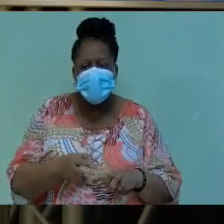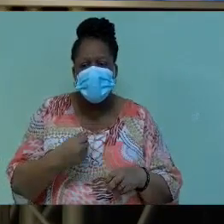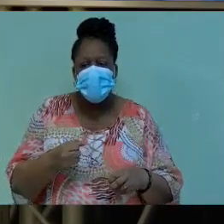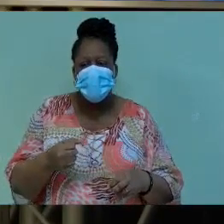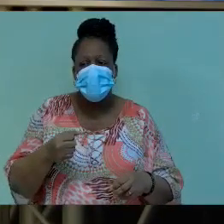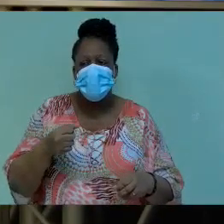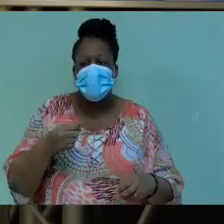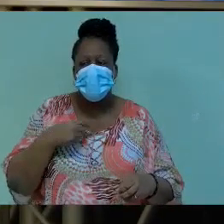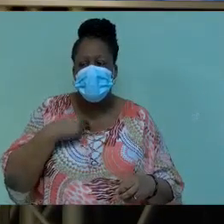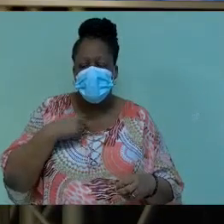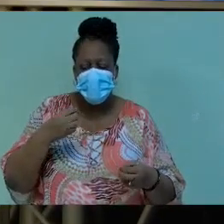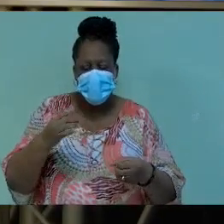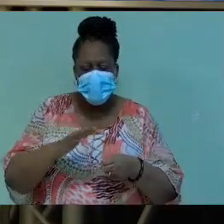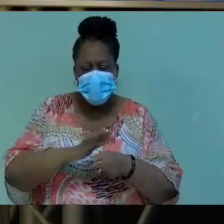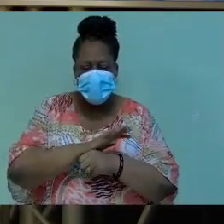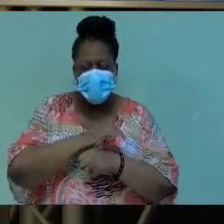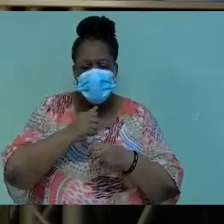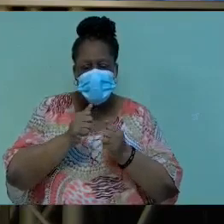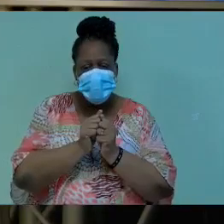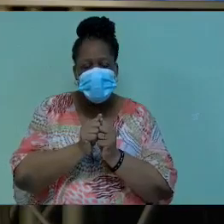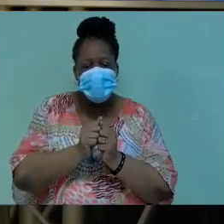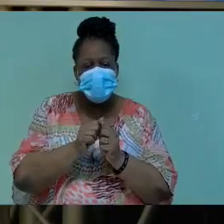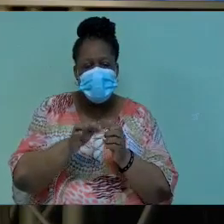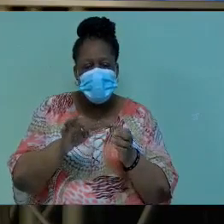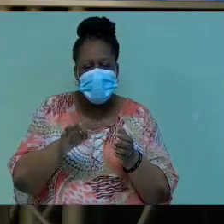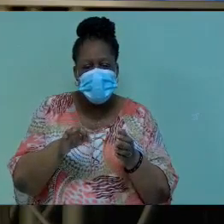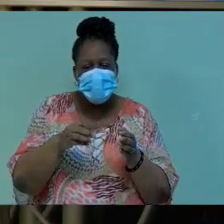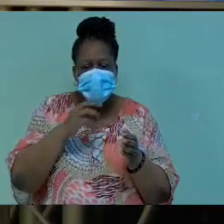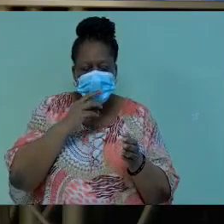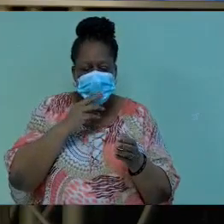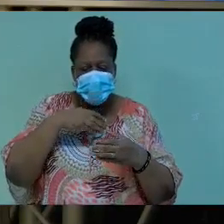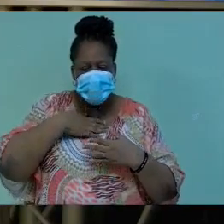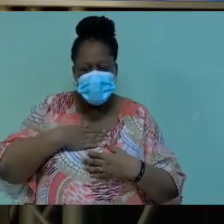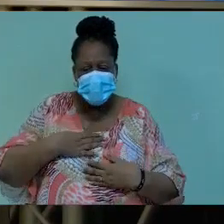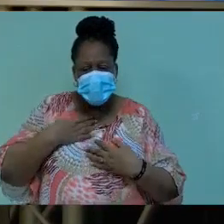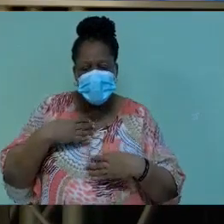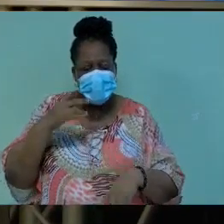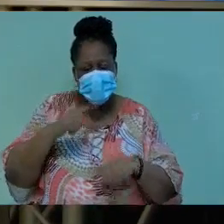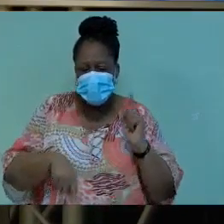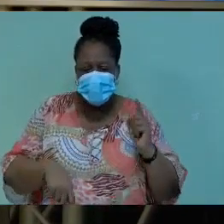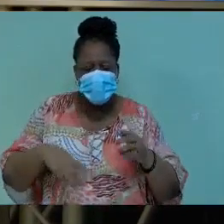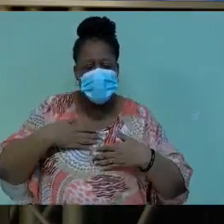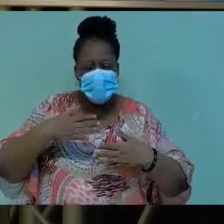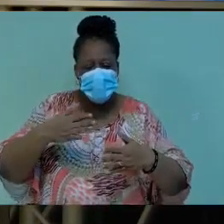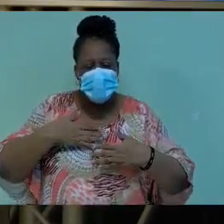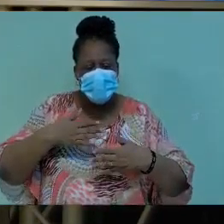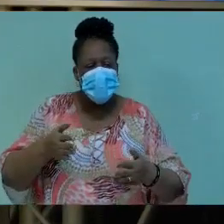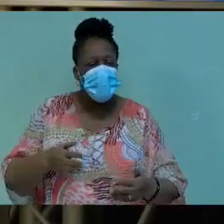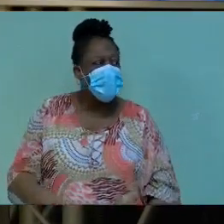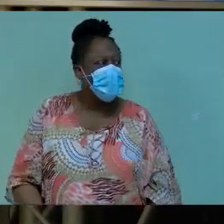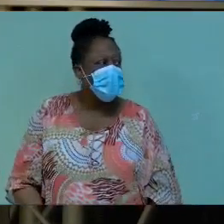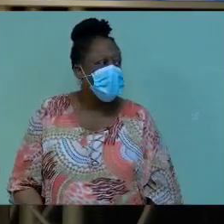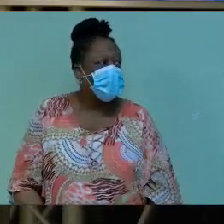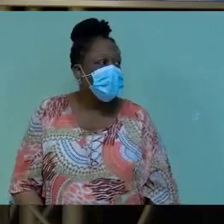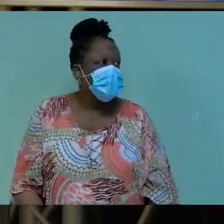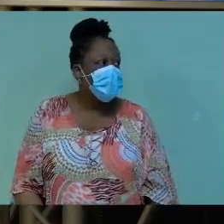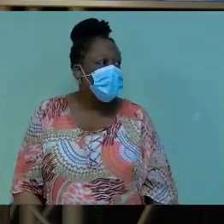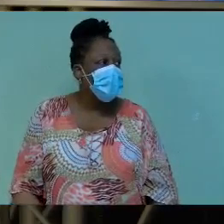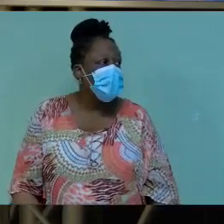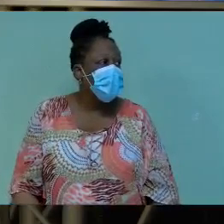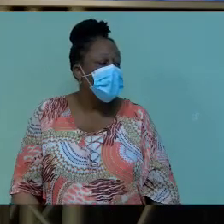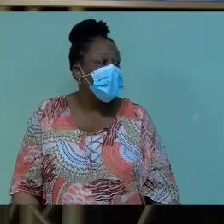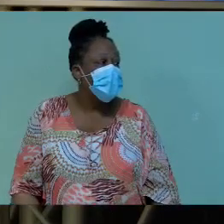even in the United States, and sometimes when you have a few cases, it's so much in your face on the news